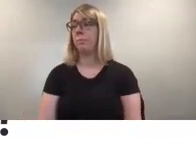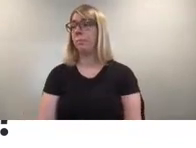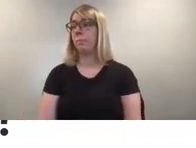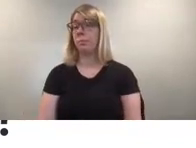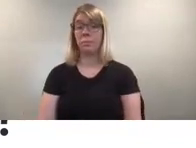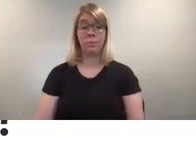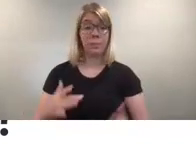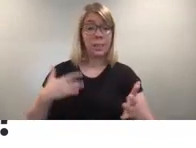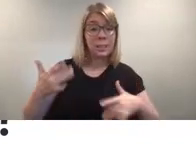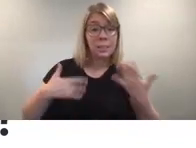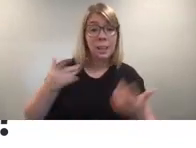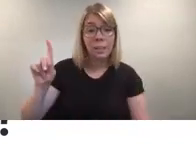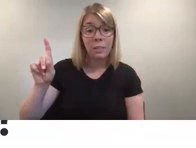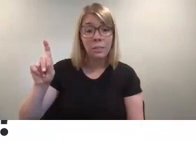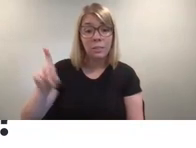Excited?